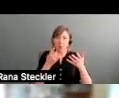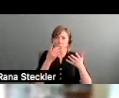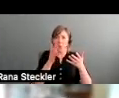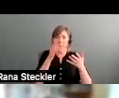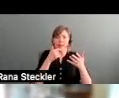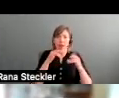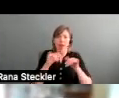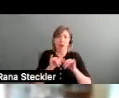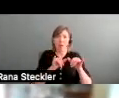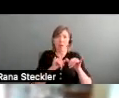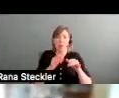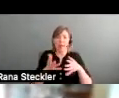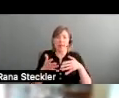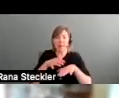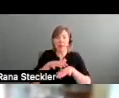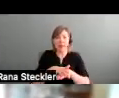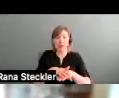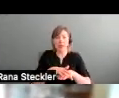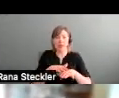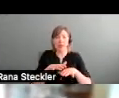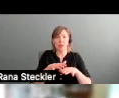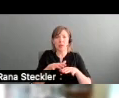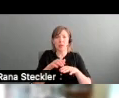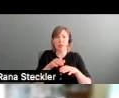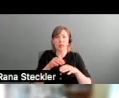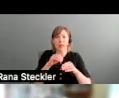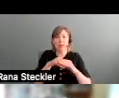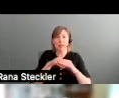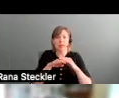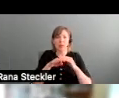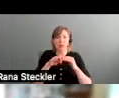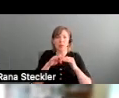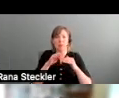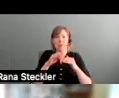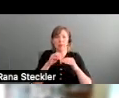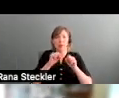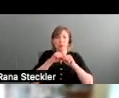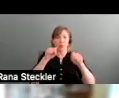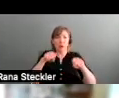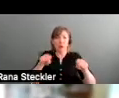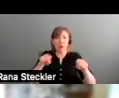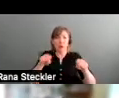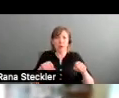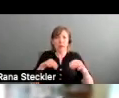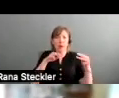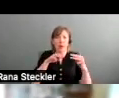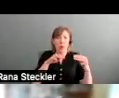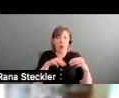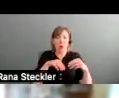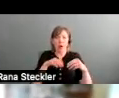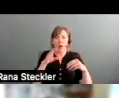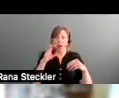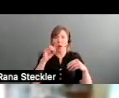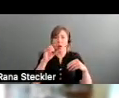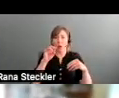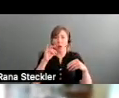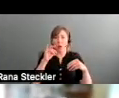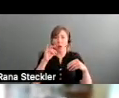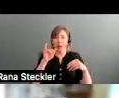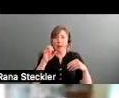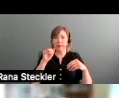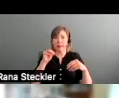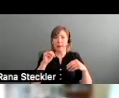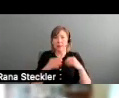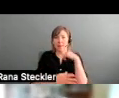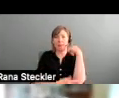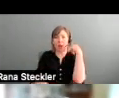one would say also assimilation into structures like war and colonialism